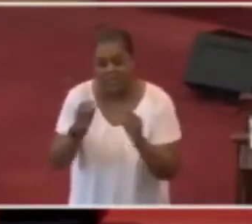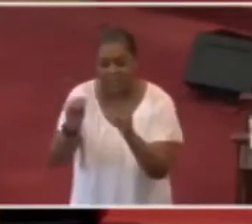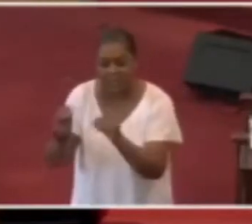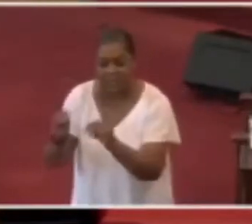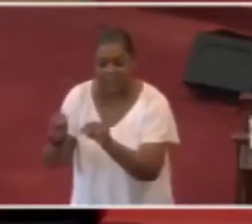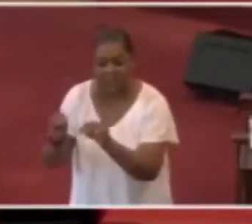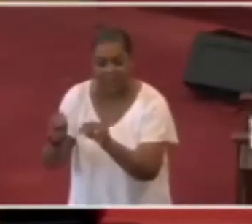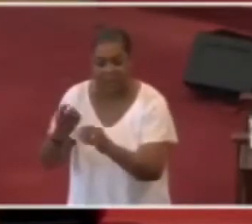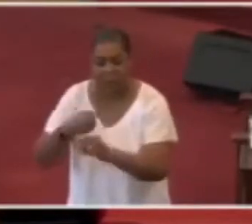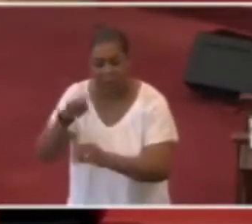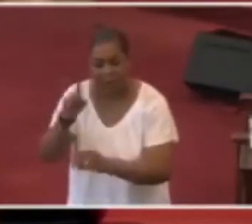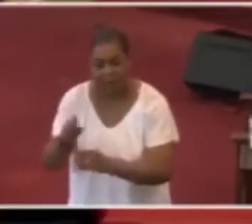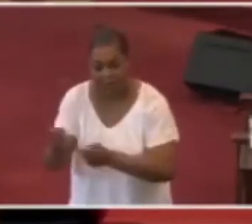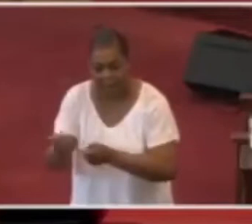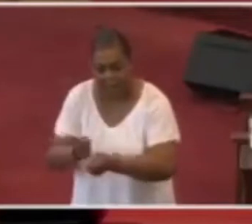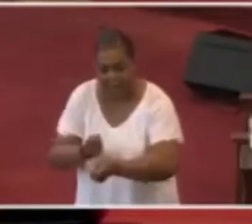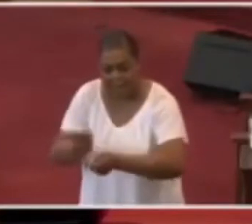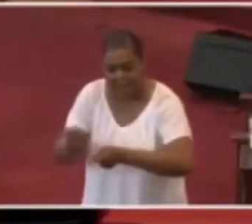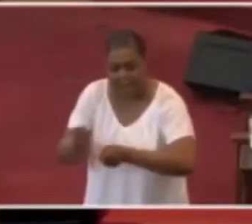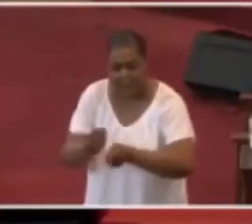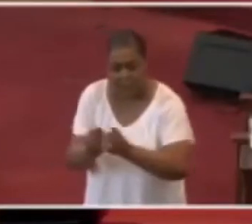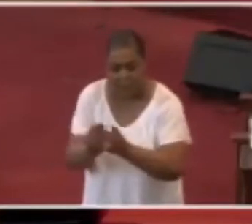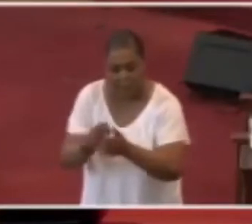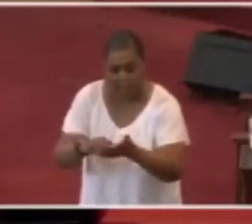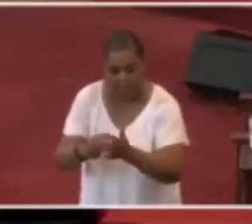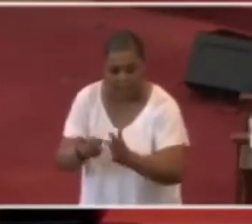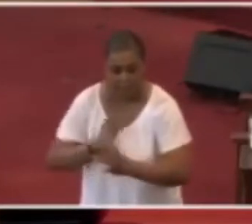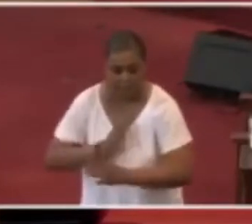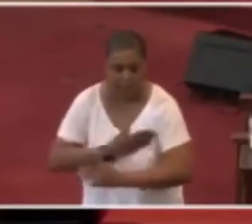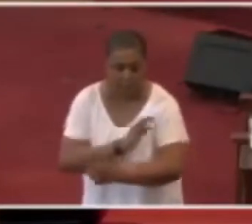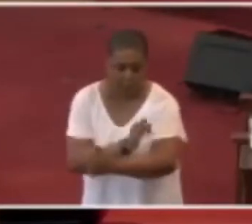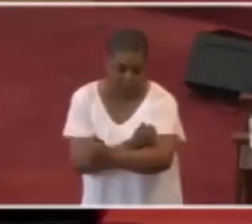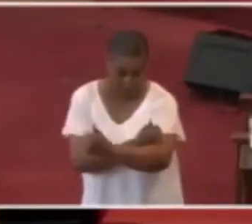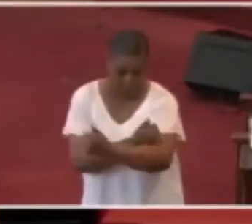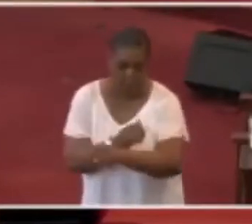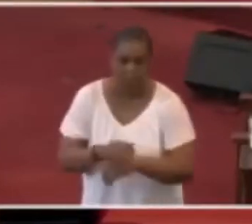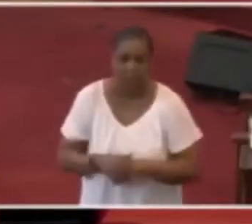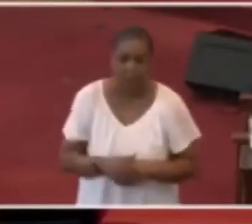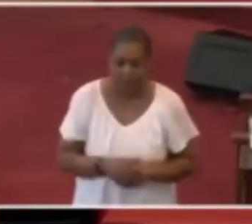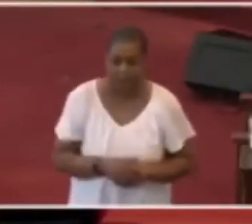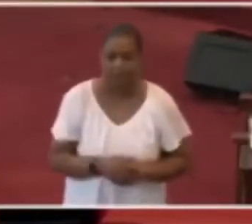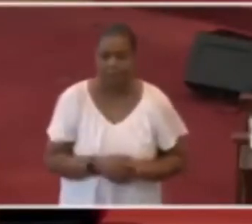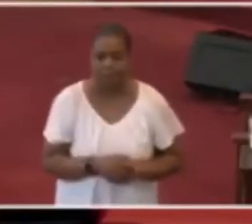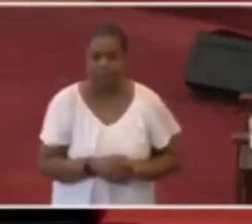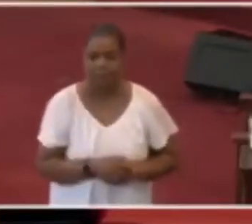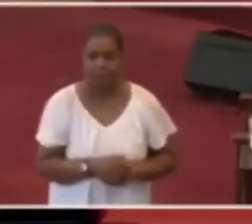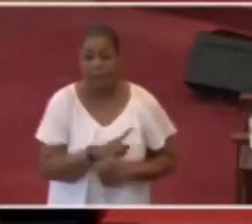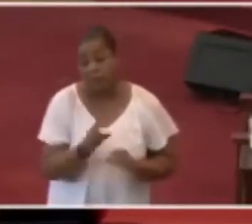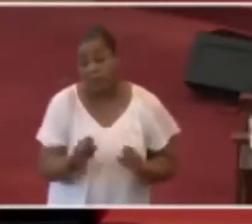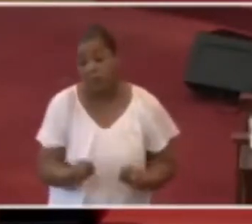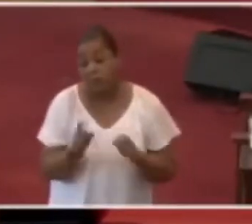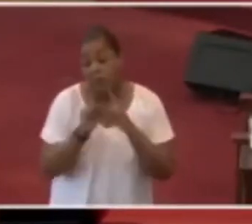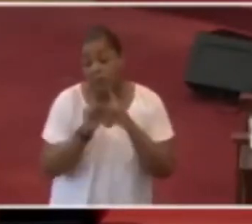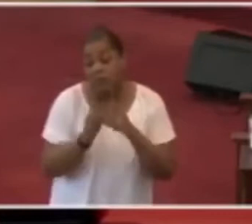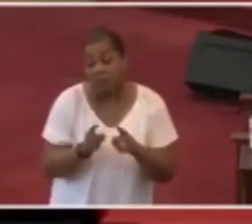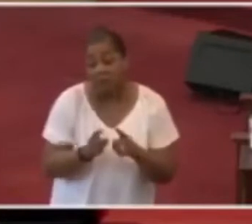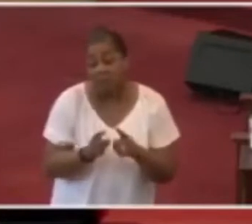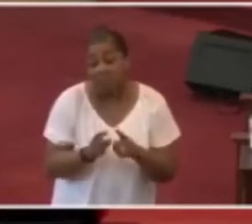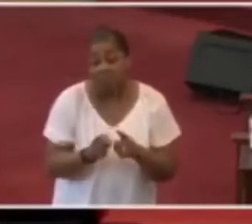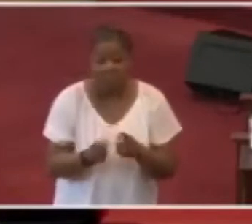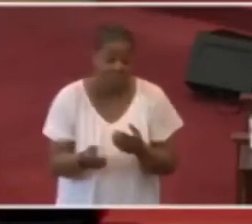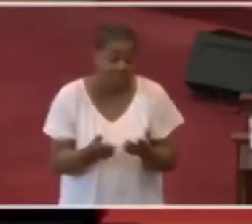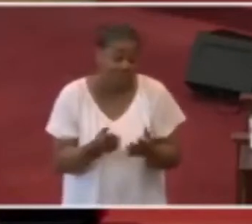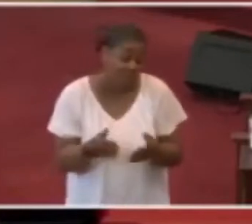be stewarded intentionally. Now, hear me well. You can respond to life in any kind of way you